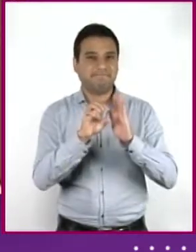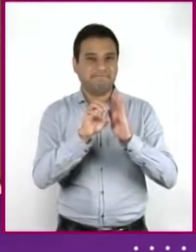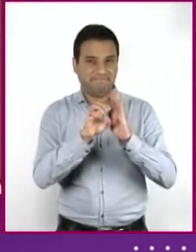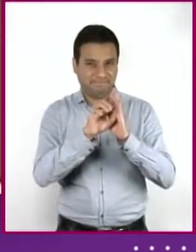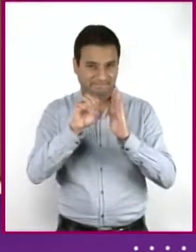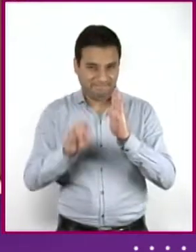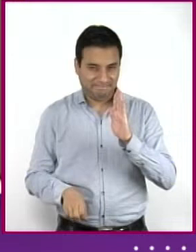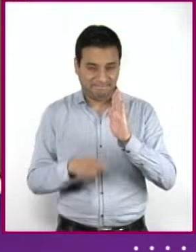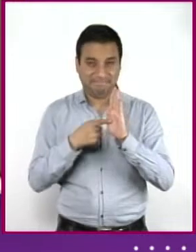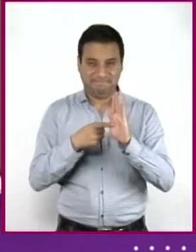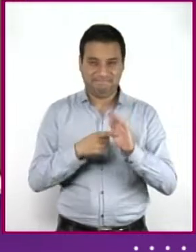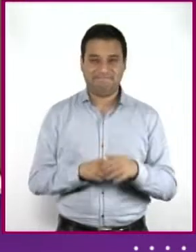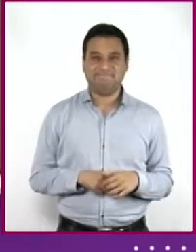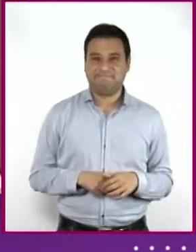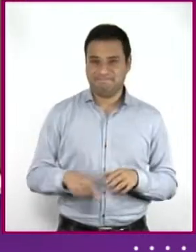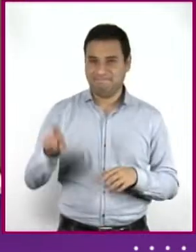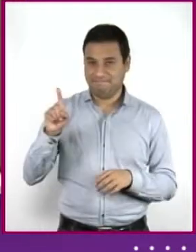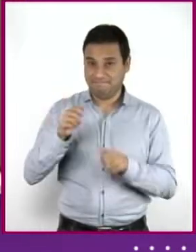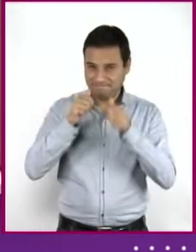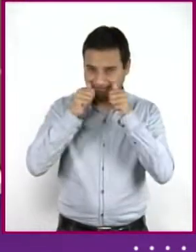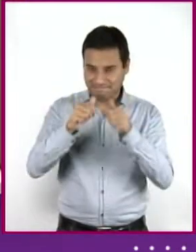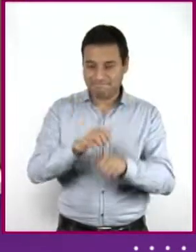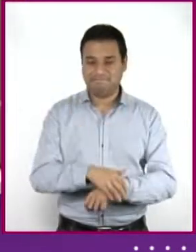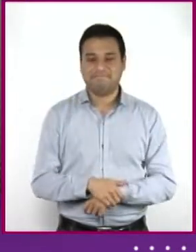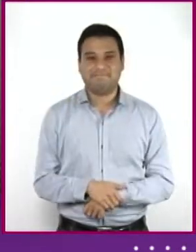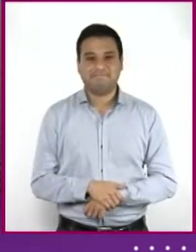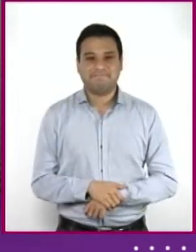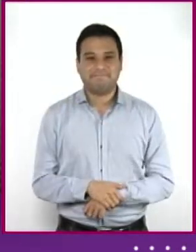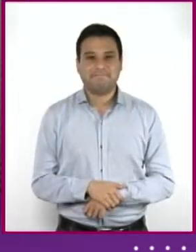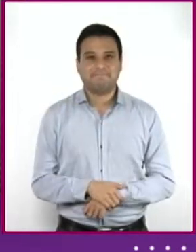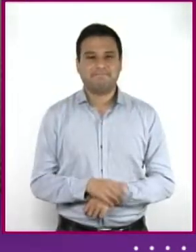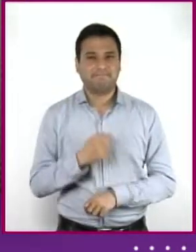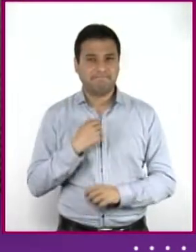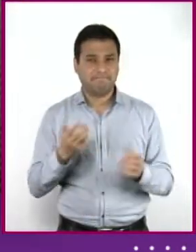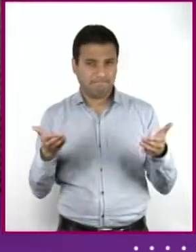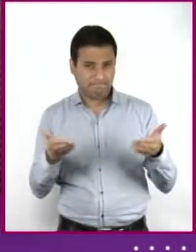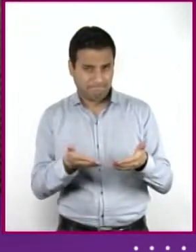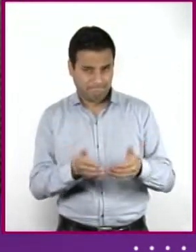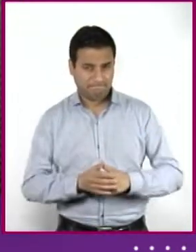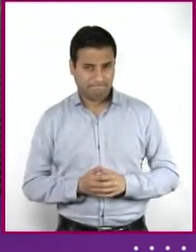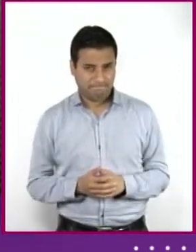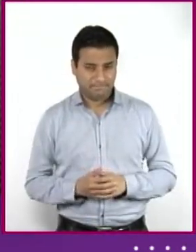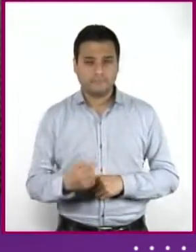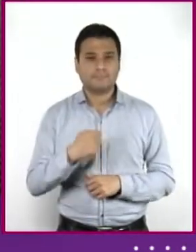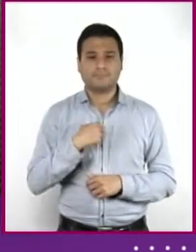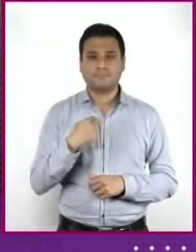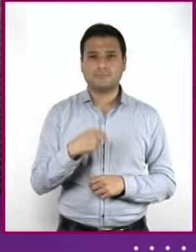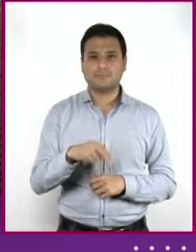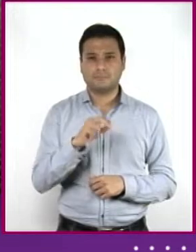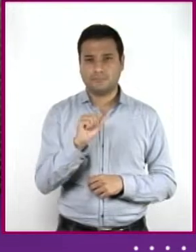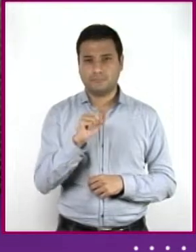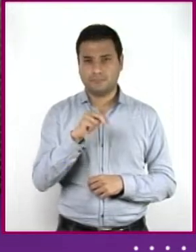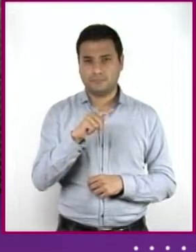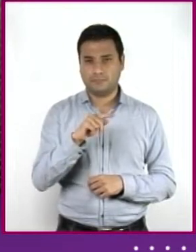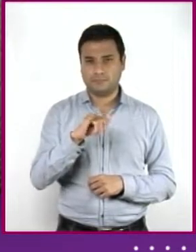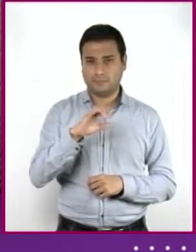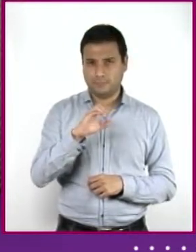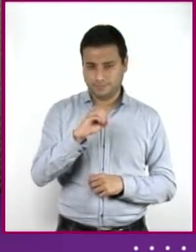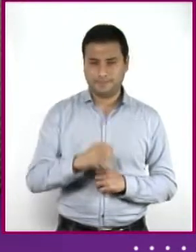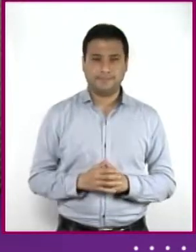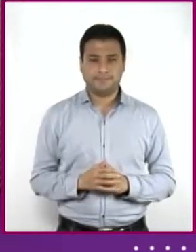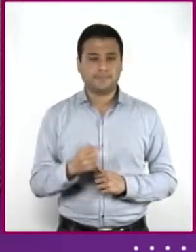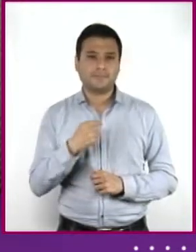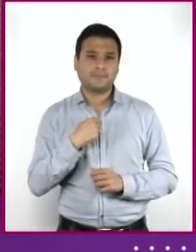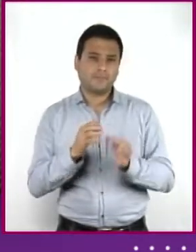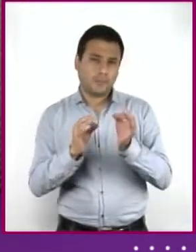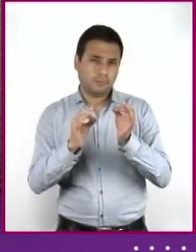vimos en la lección de hoy. ¡Pongan atención! Let me introduce myself. My name is Antonio Varela. I'm